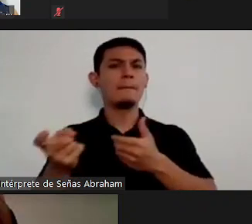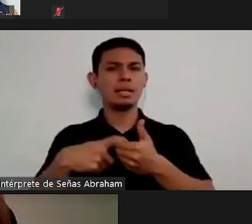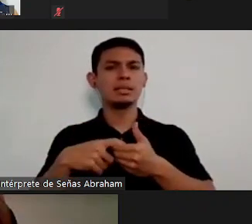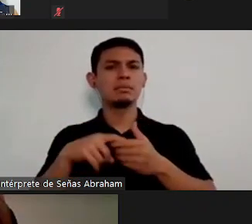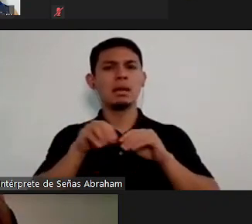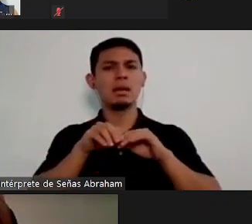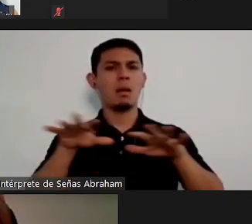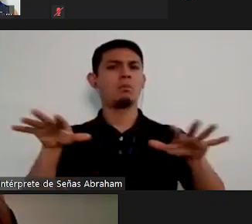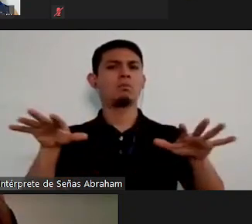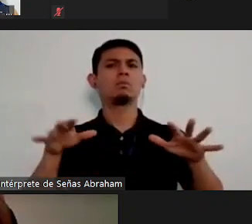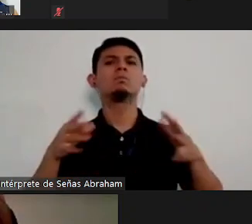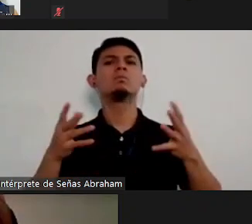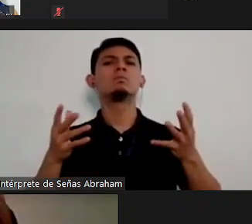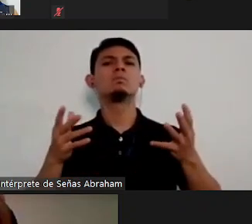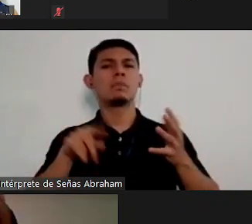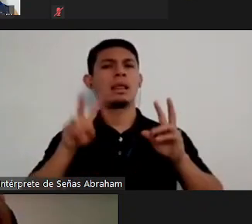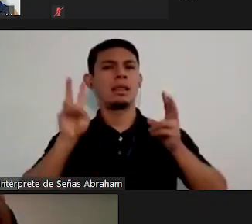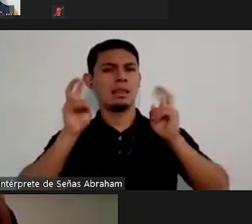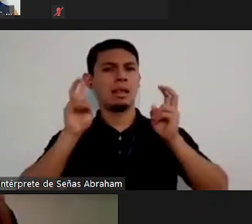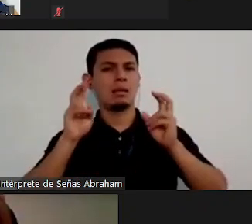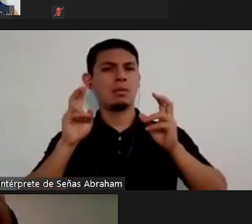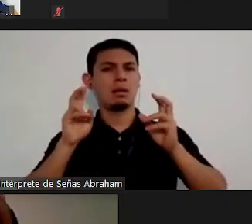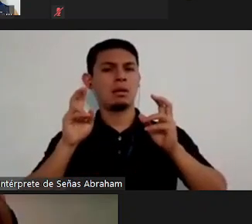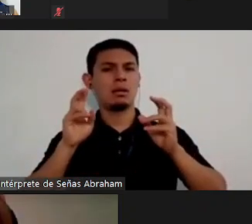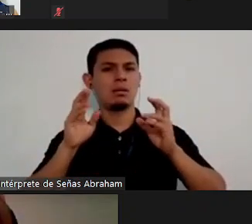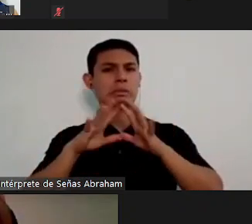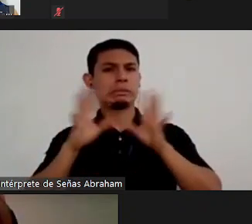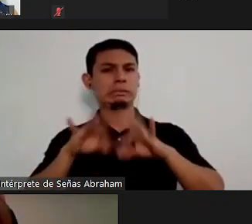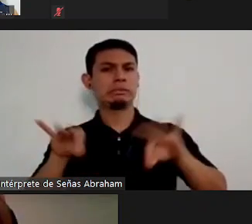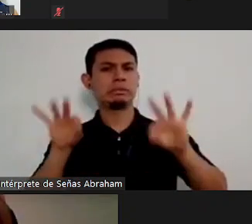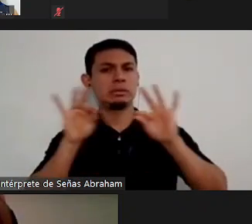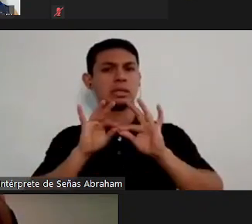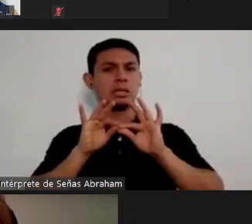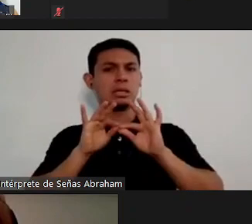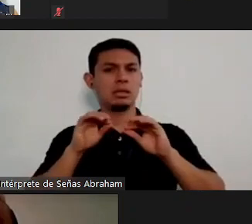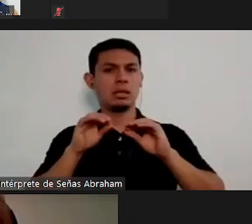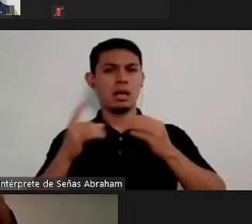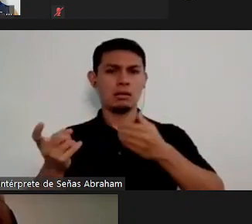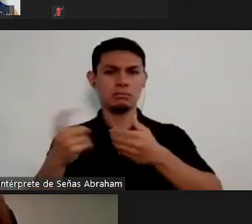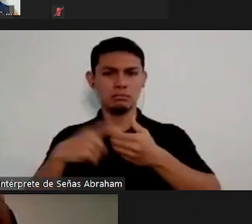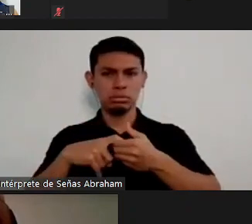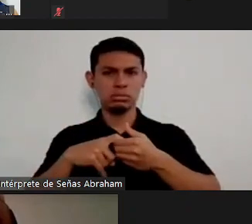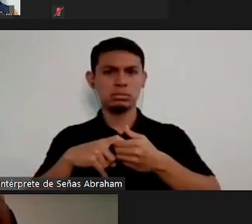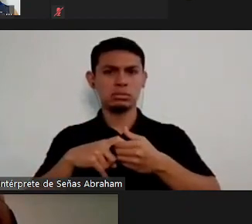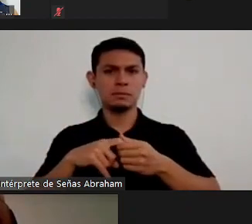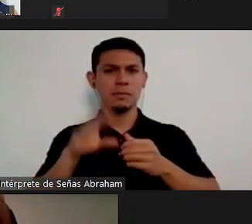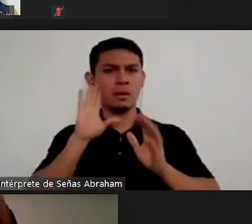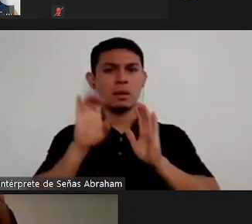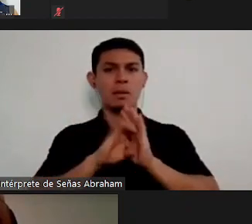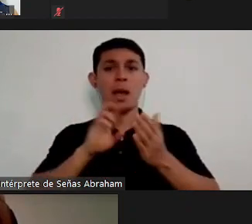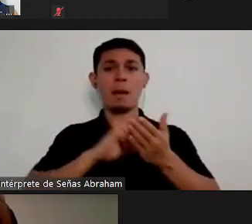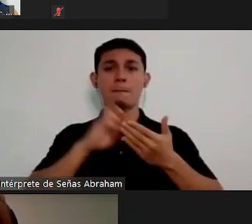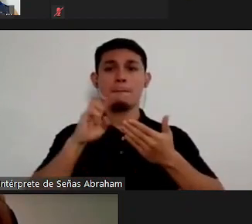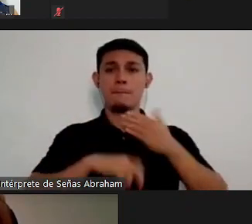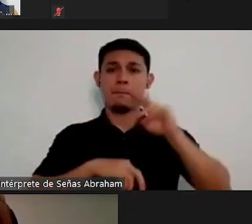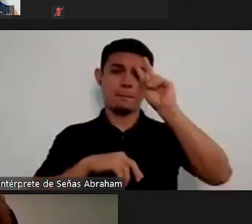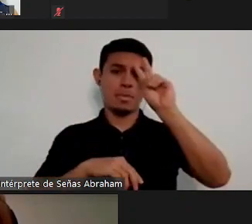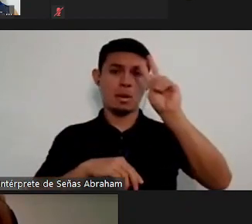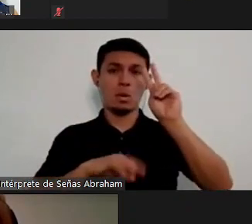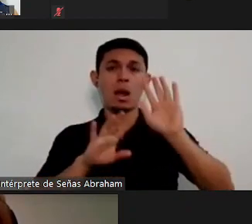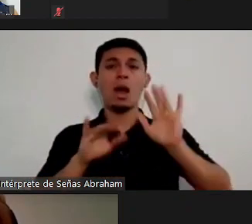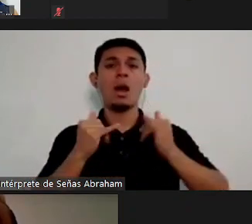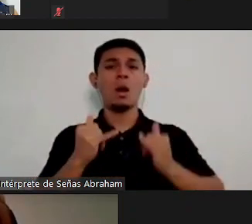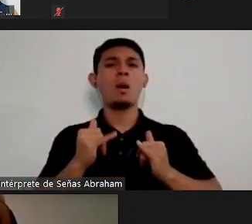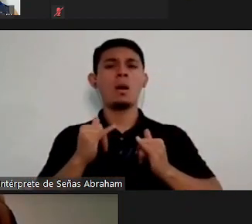bring to the white participation and that is something that has highlighted the white participation that was